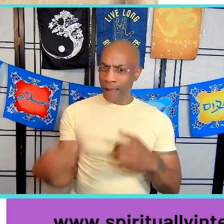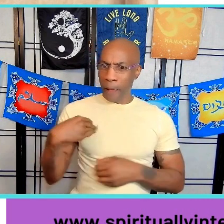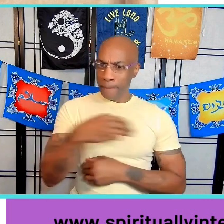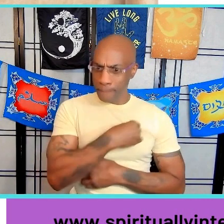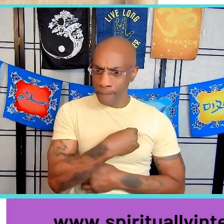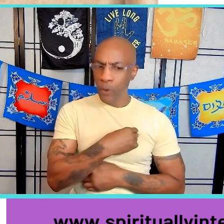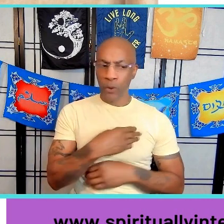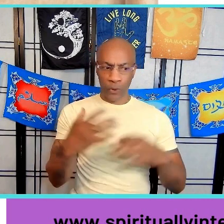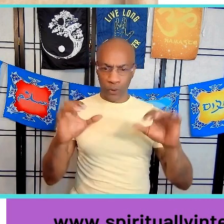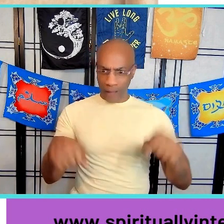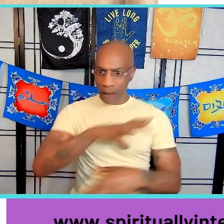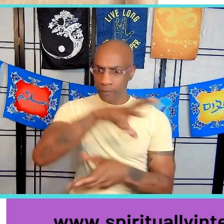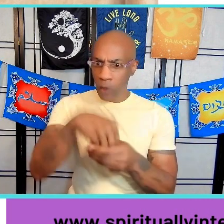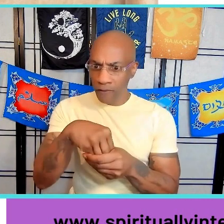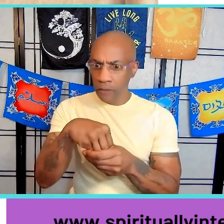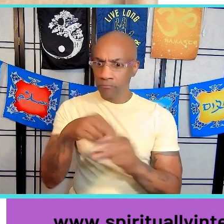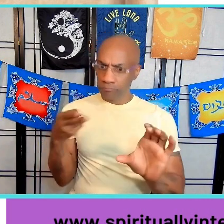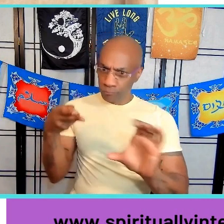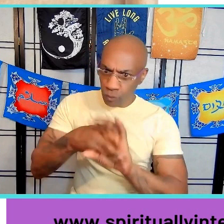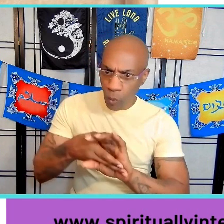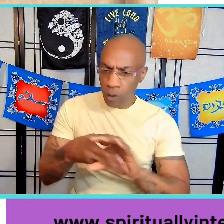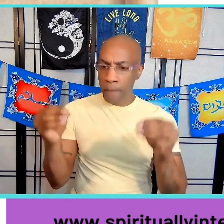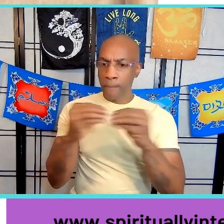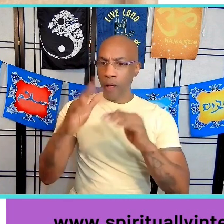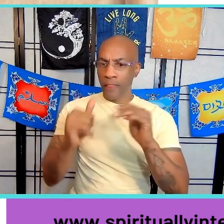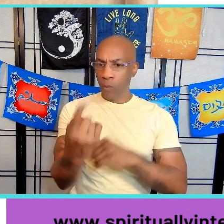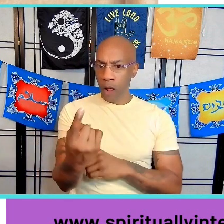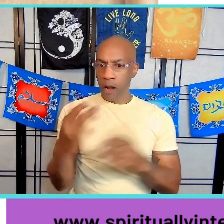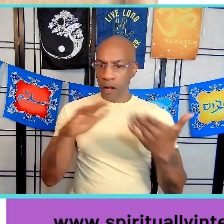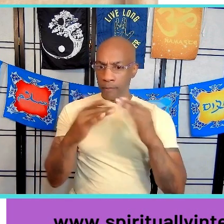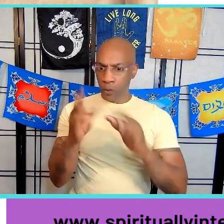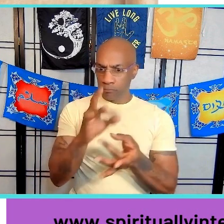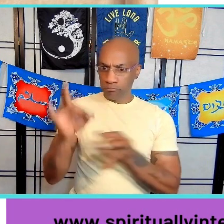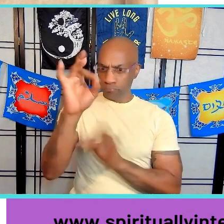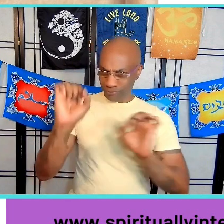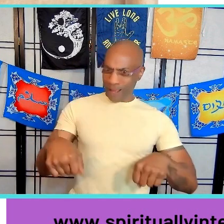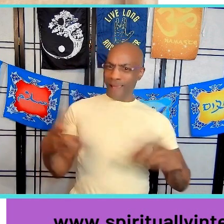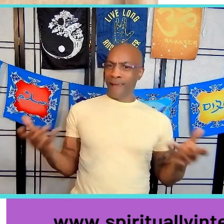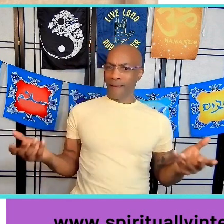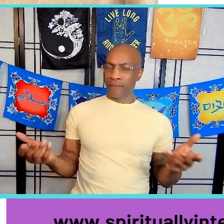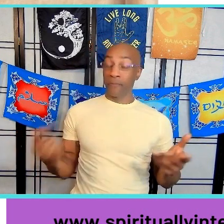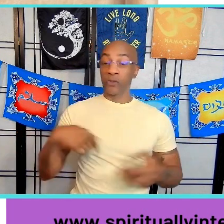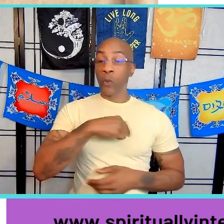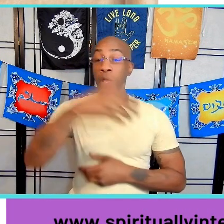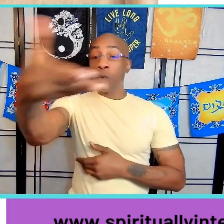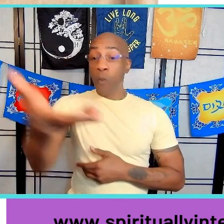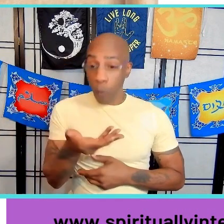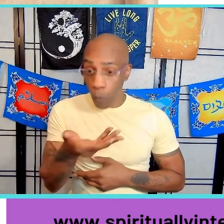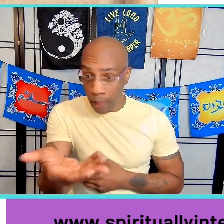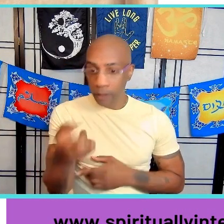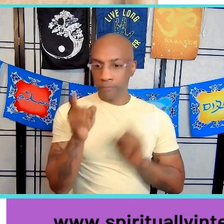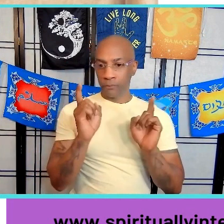do both. You can be a member of both. You can be involved with both. That's what being in